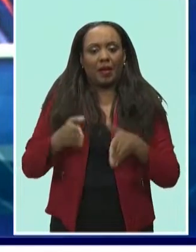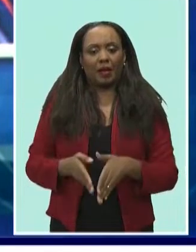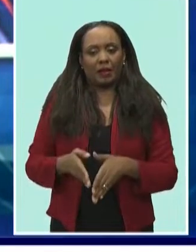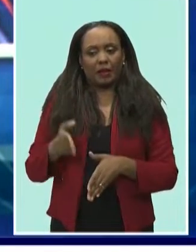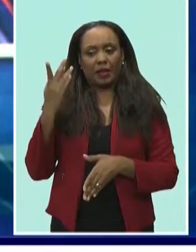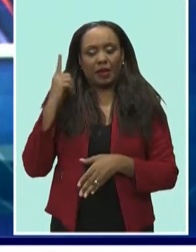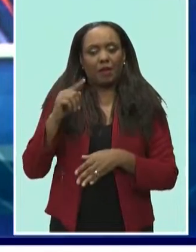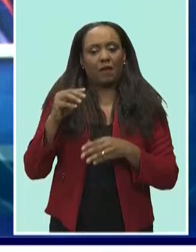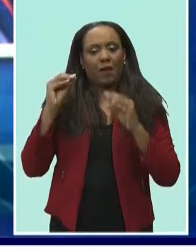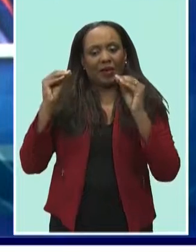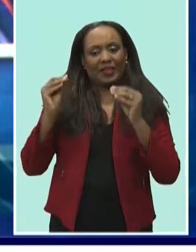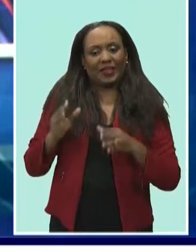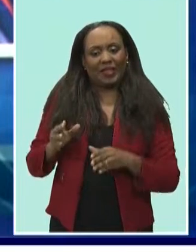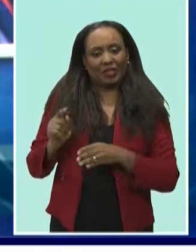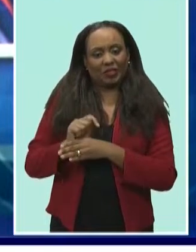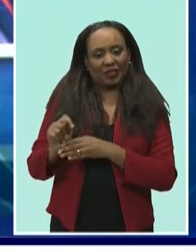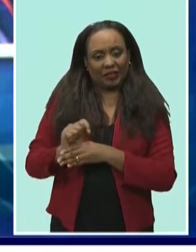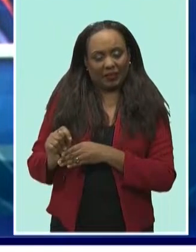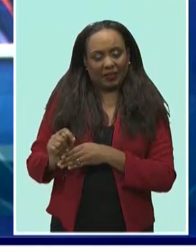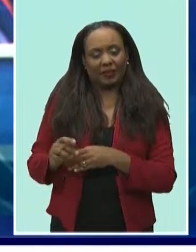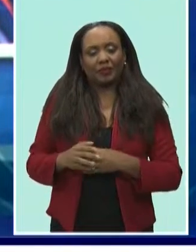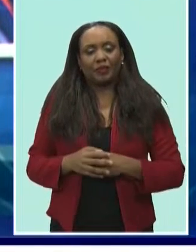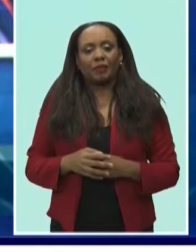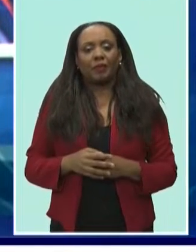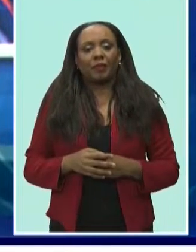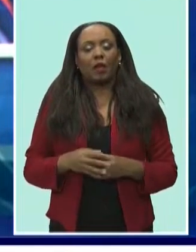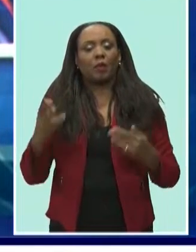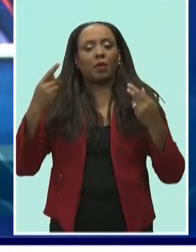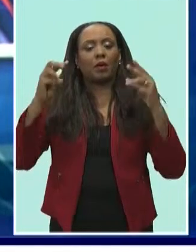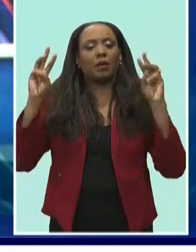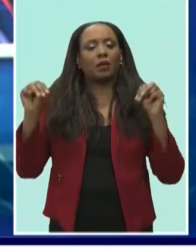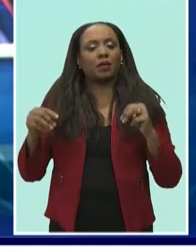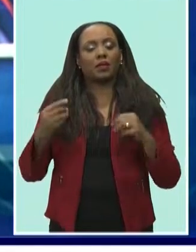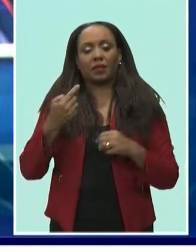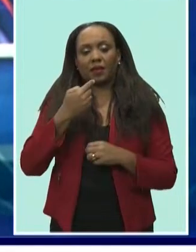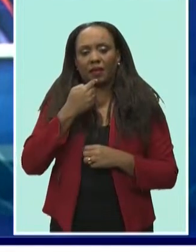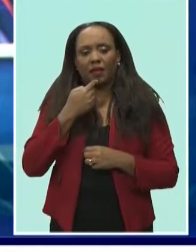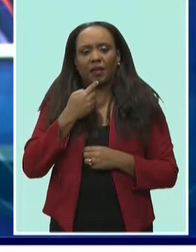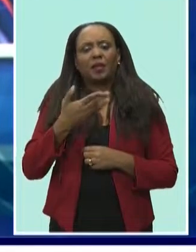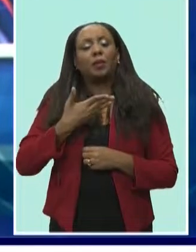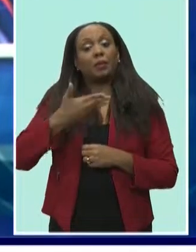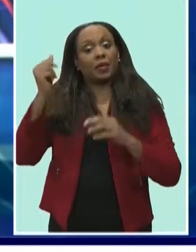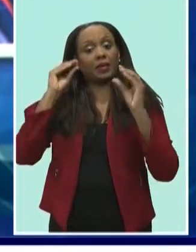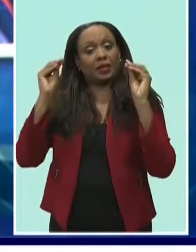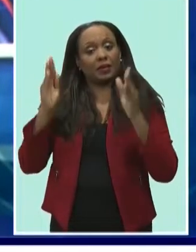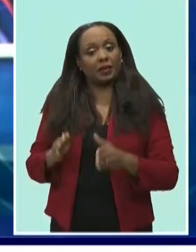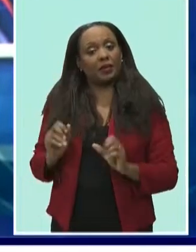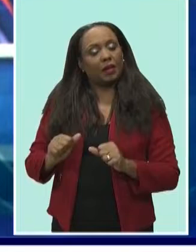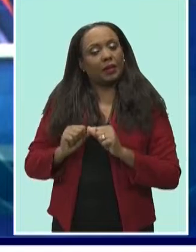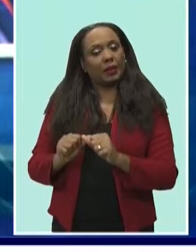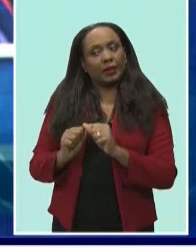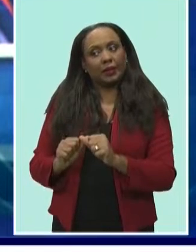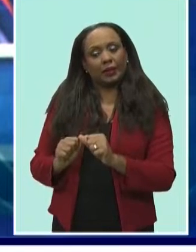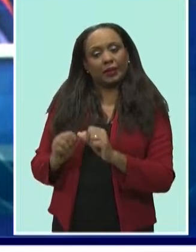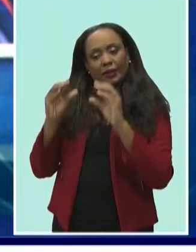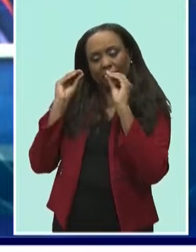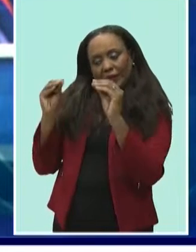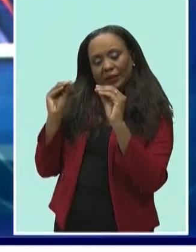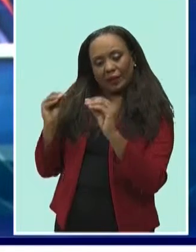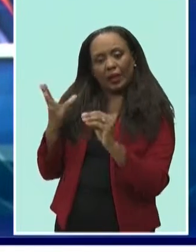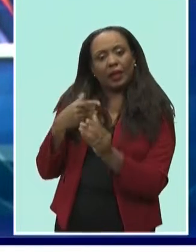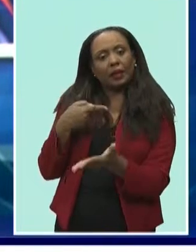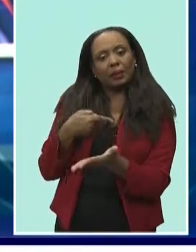Minister Mia Amor-Motley announced the plans, noting it will allow the best teachers to remain in teaching and to be compensated in doing